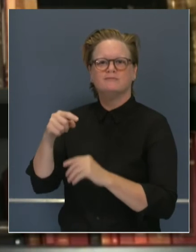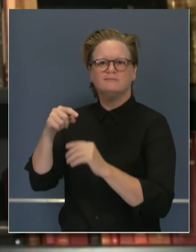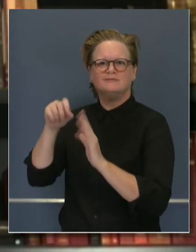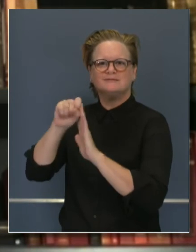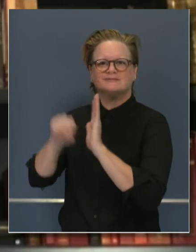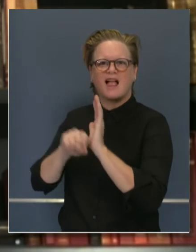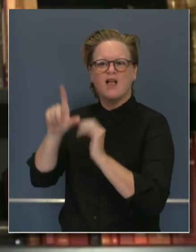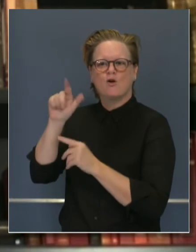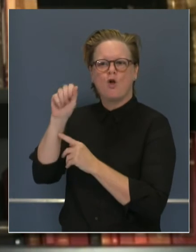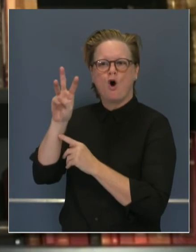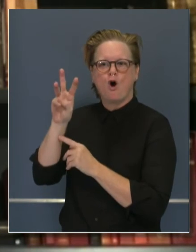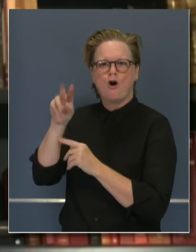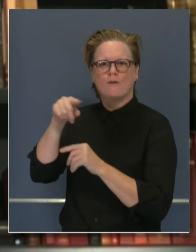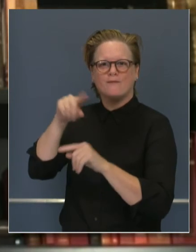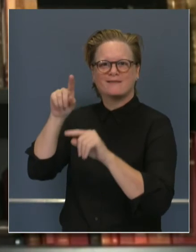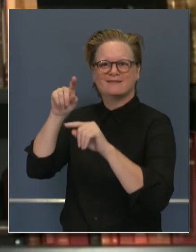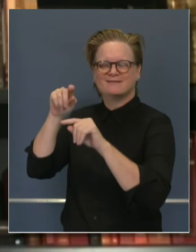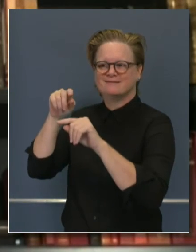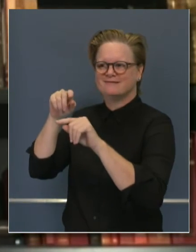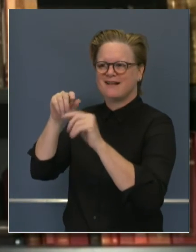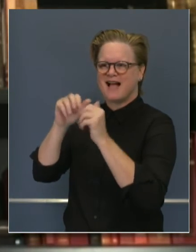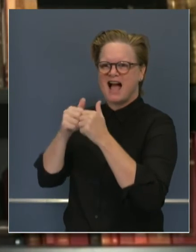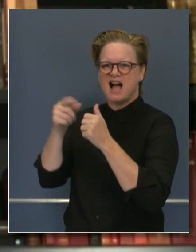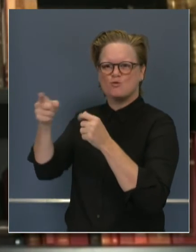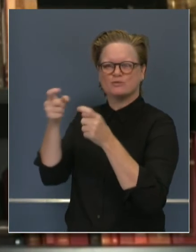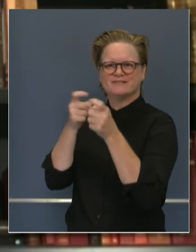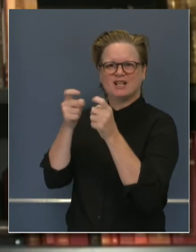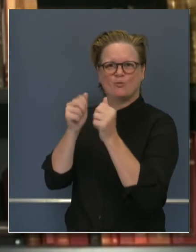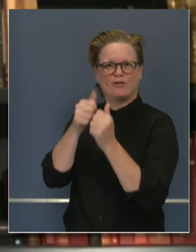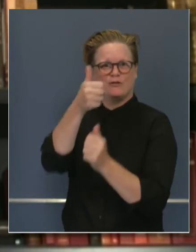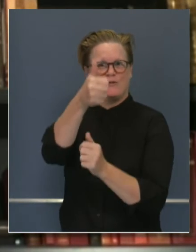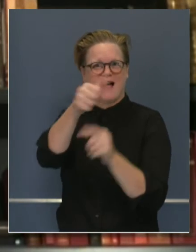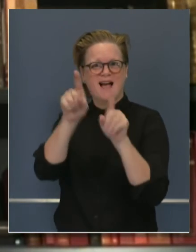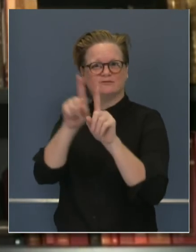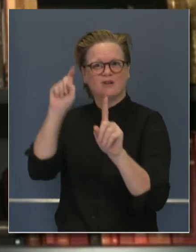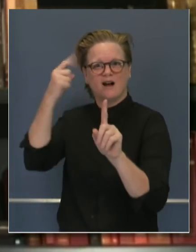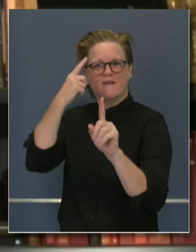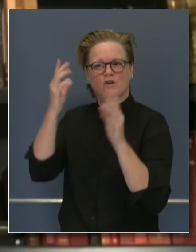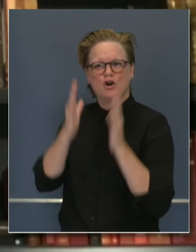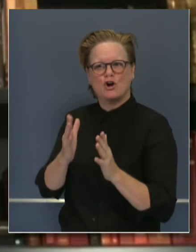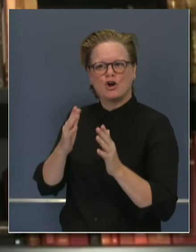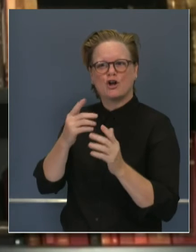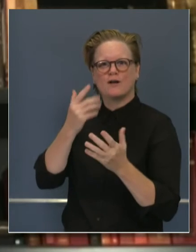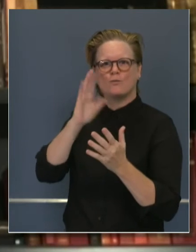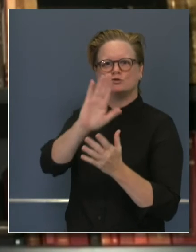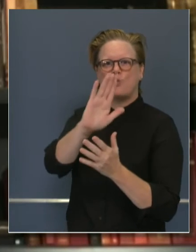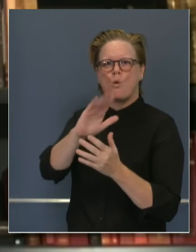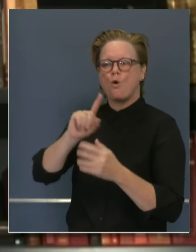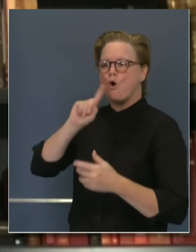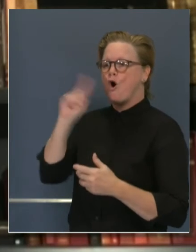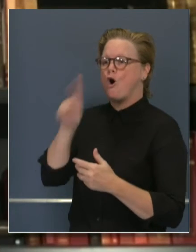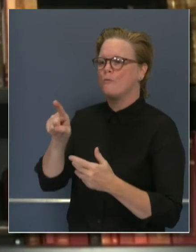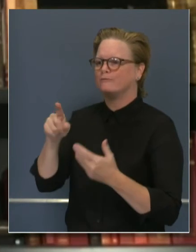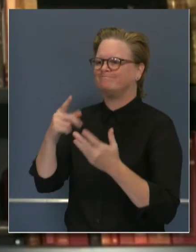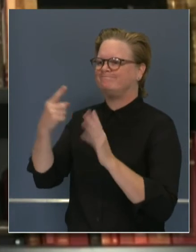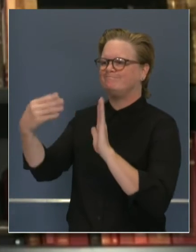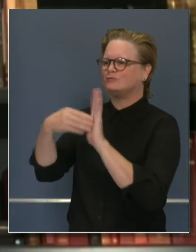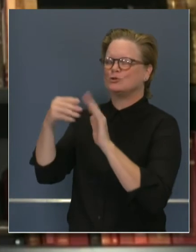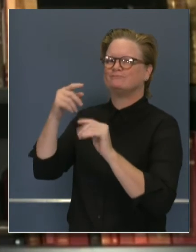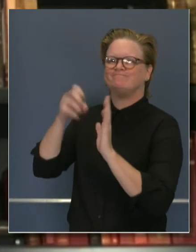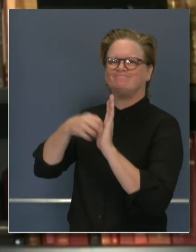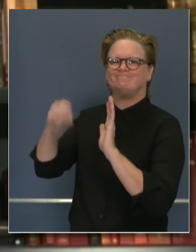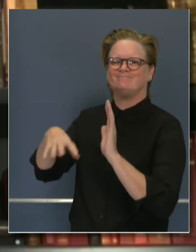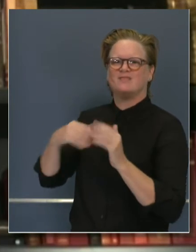pandemic through executive action. Yeah, well, we are appealing that decision, and it will be adjudicated by the appellate court,